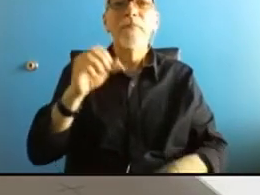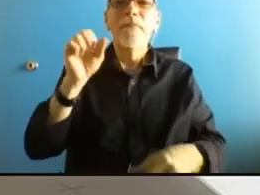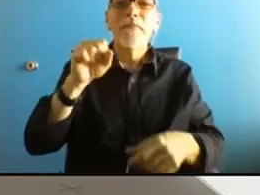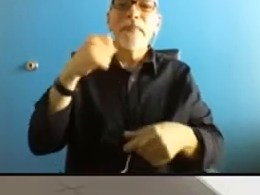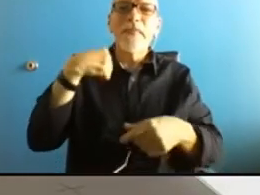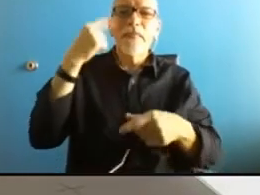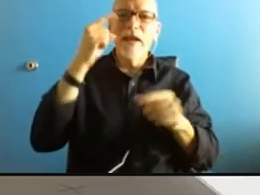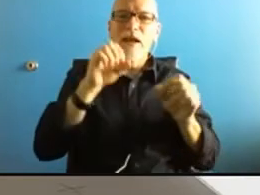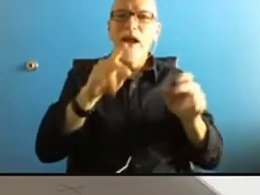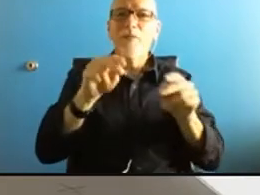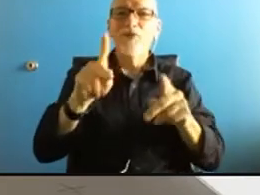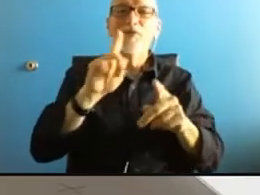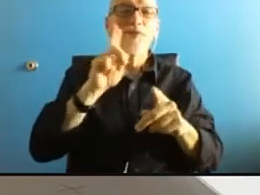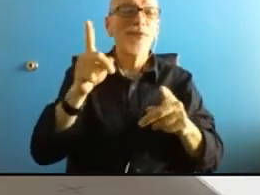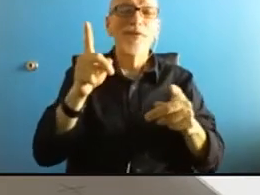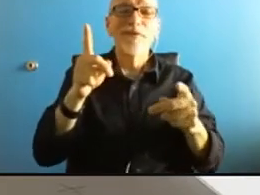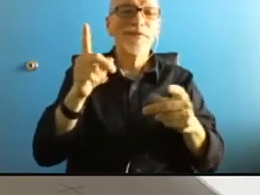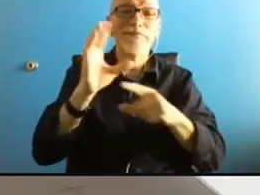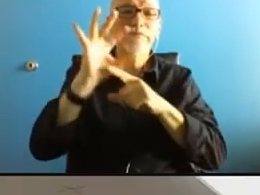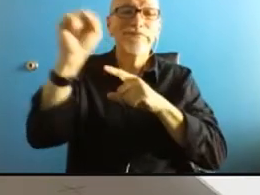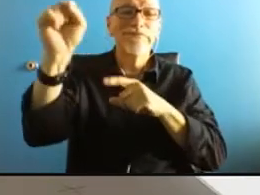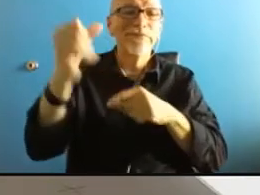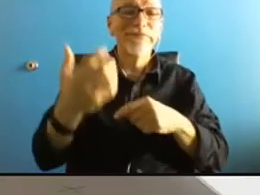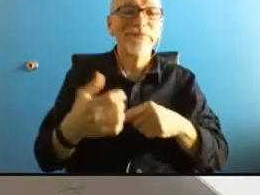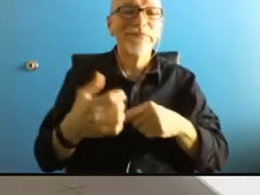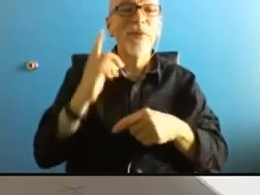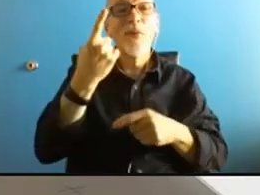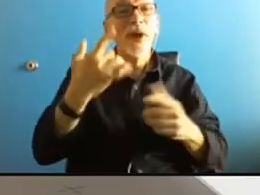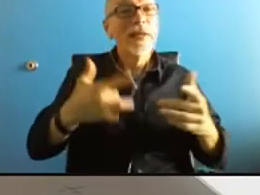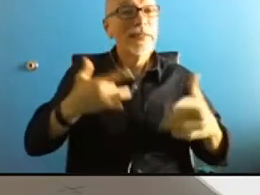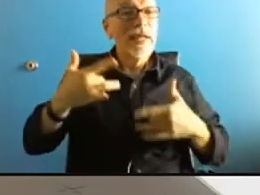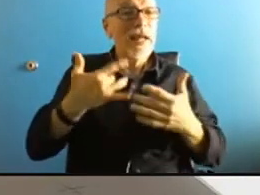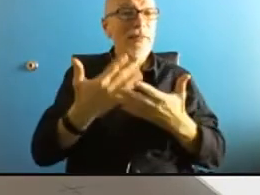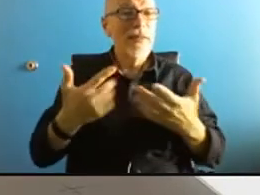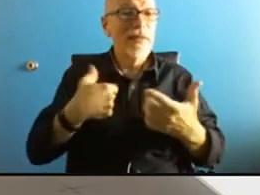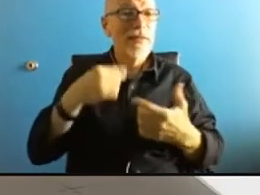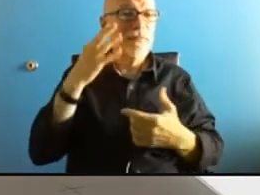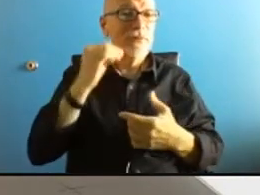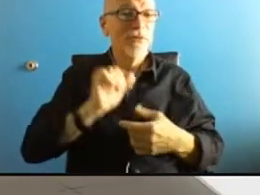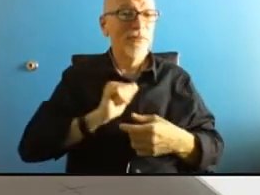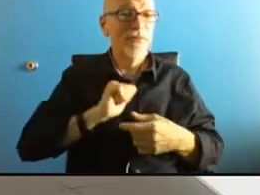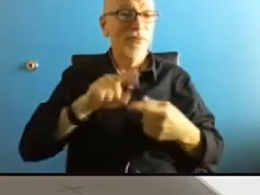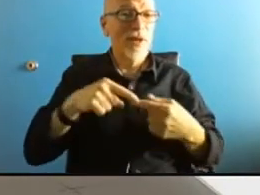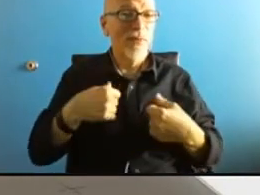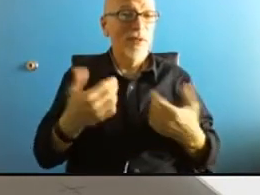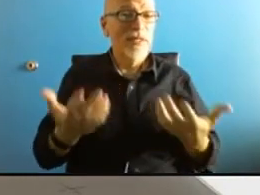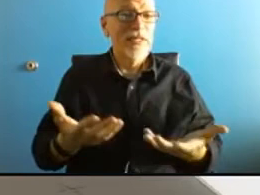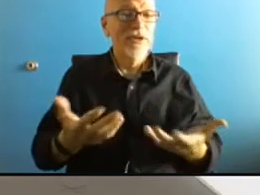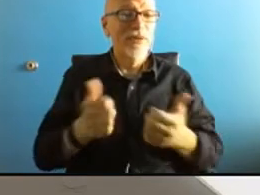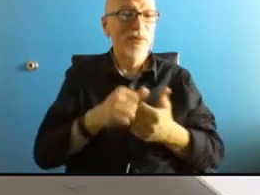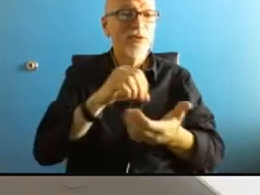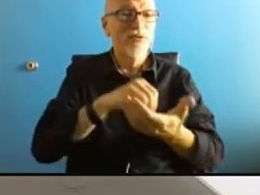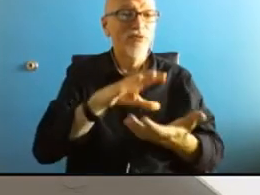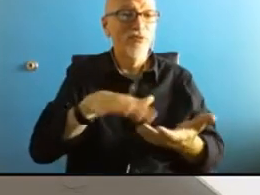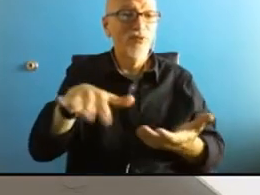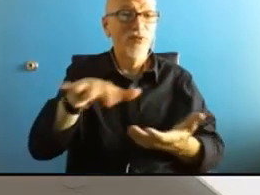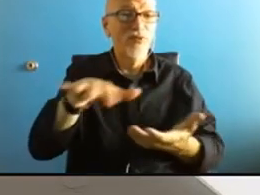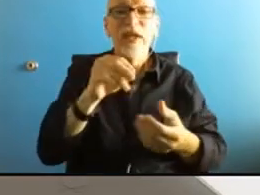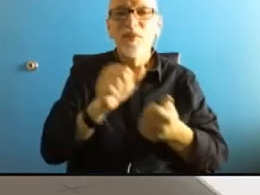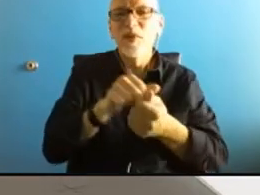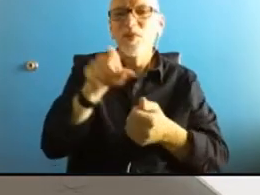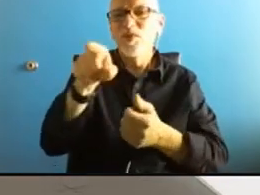are endless. And I think, one of the exciting things that I experienced while I was here, with the students and with you